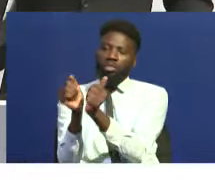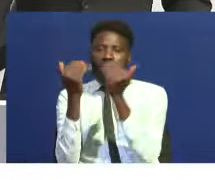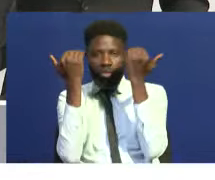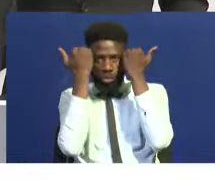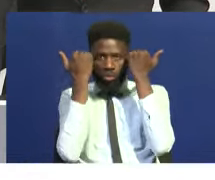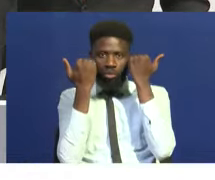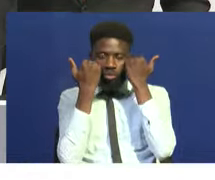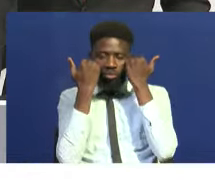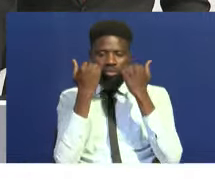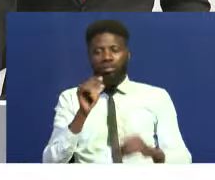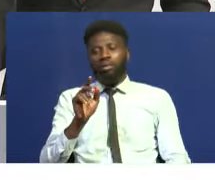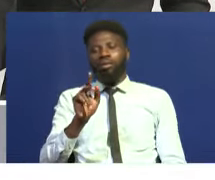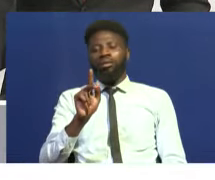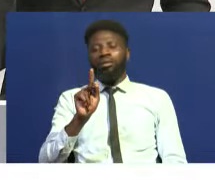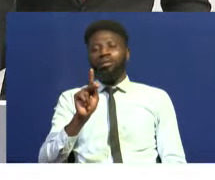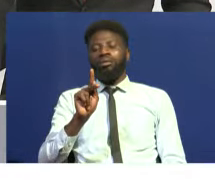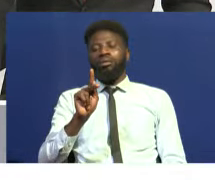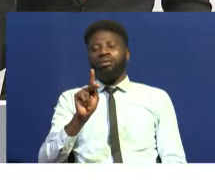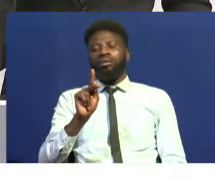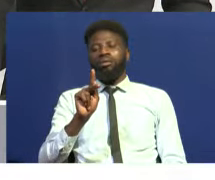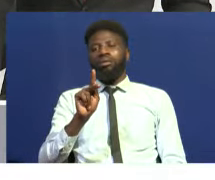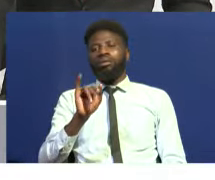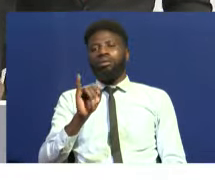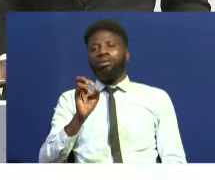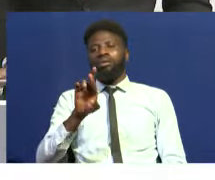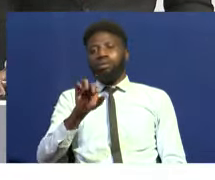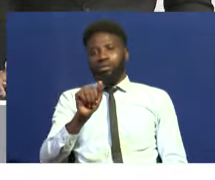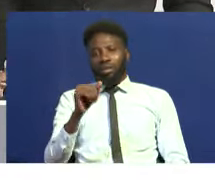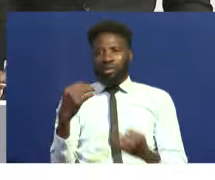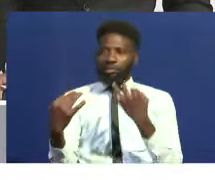bring us up to speed with what is happening at the Milimani Law Courts.